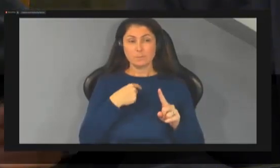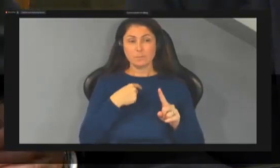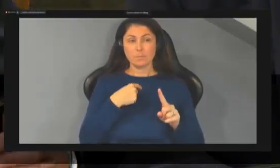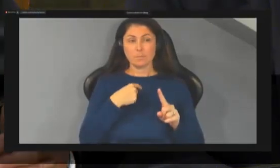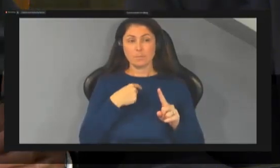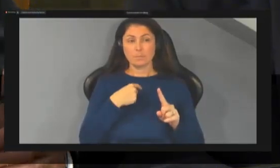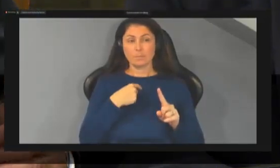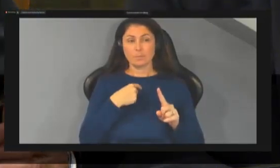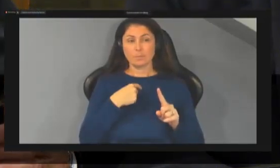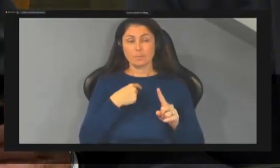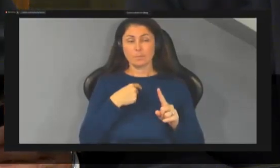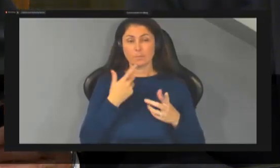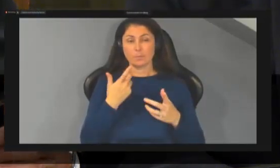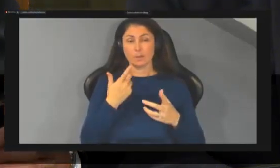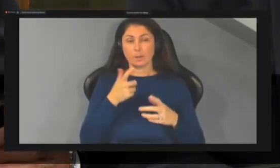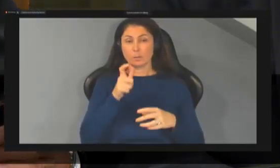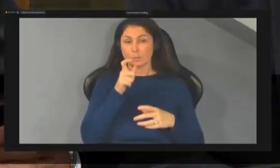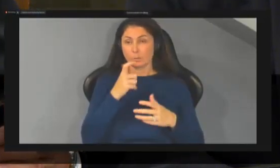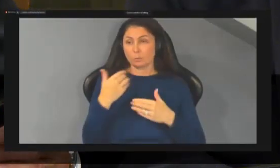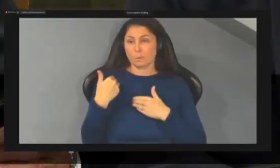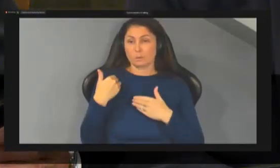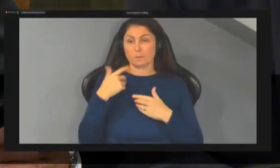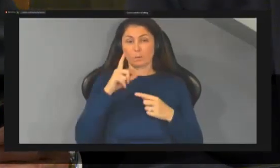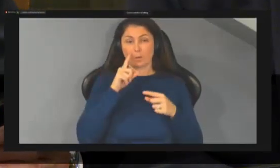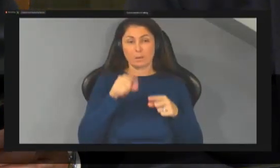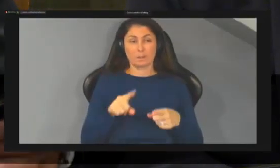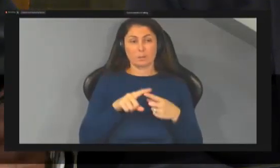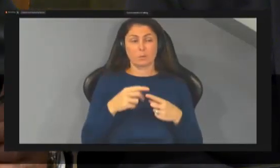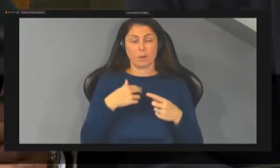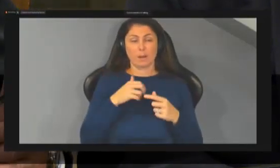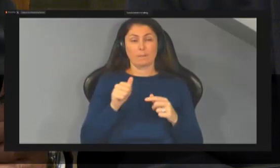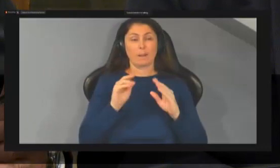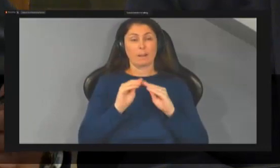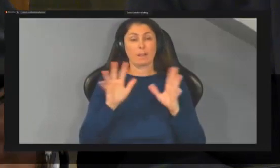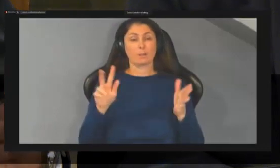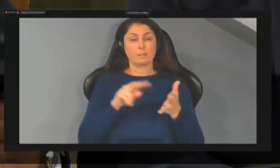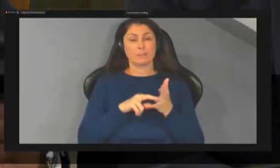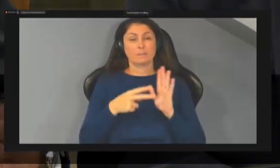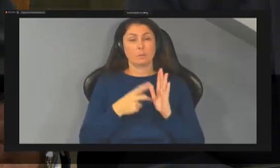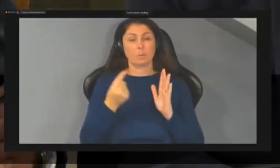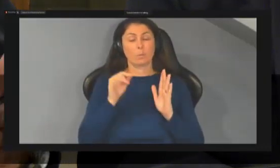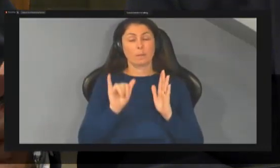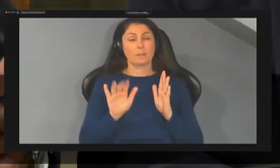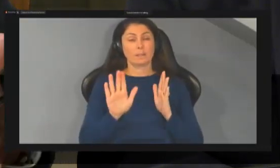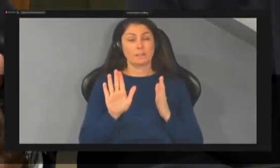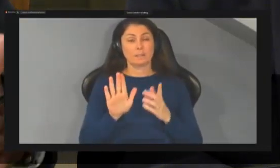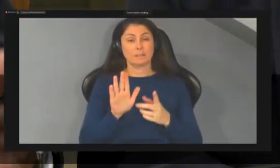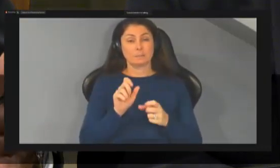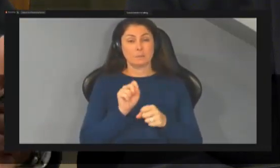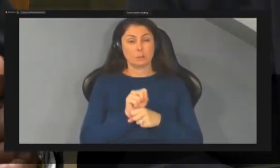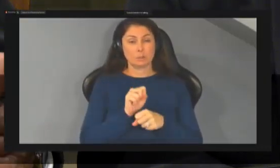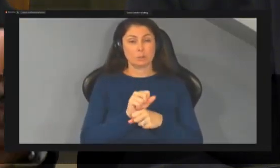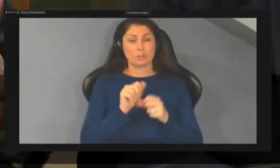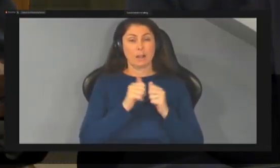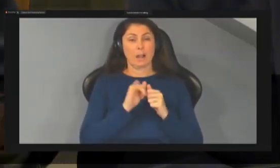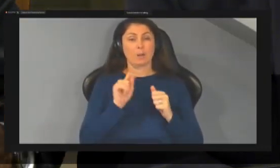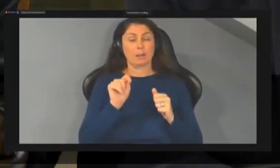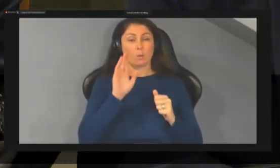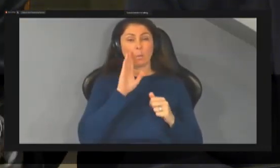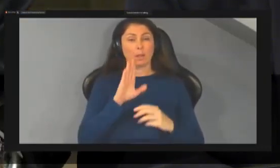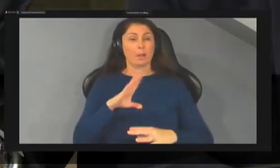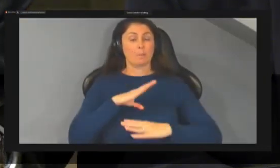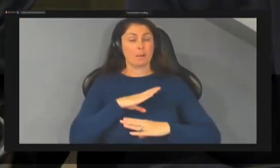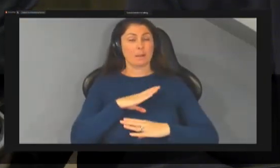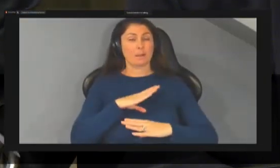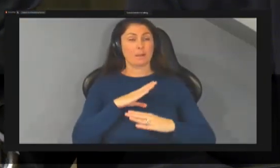who would be responsible for this to have a clear definition of what this position is and how it will meet